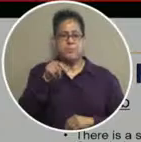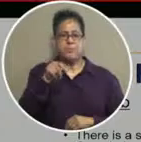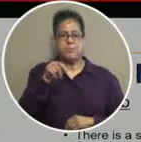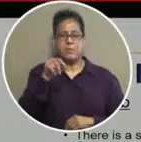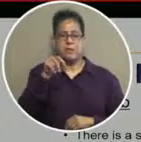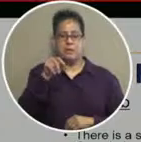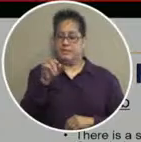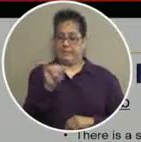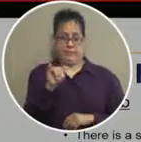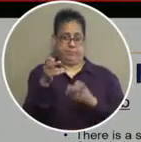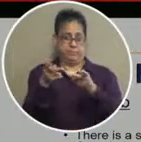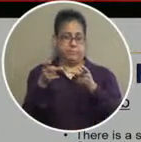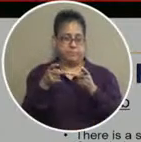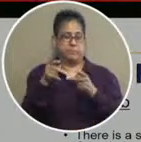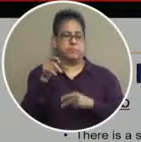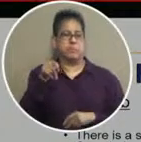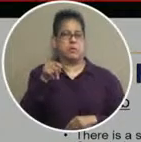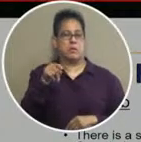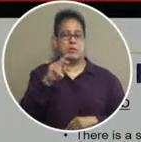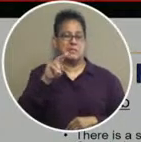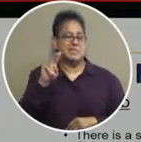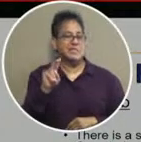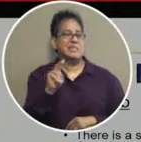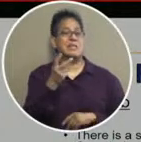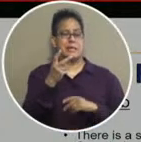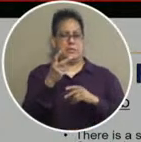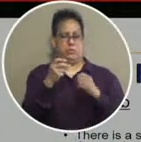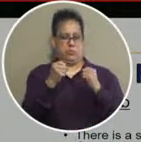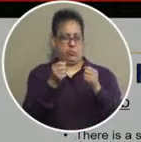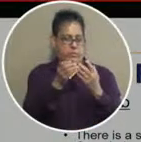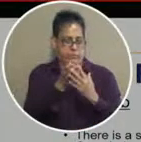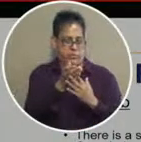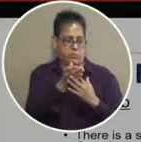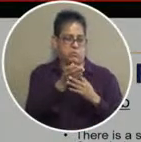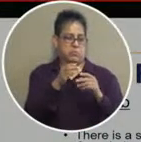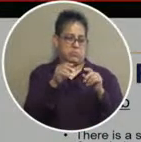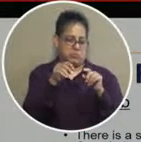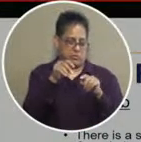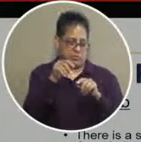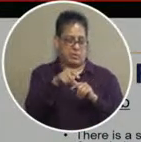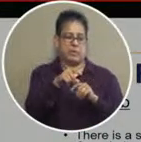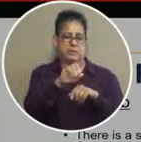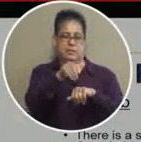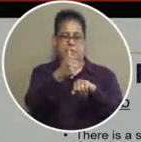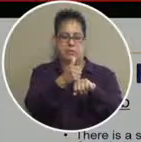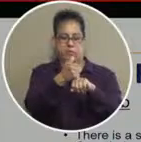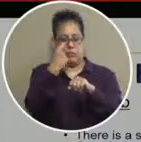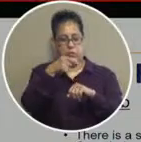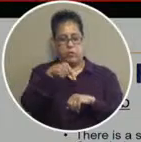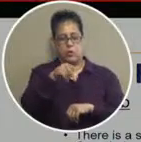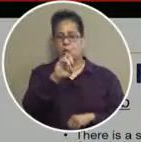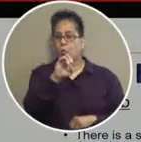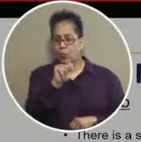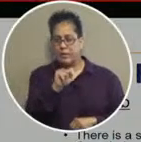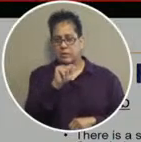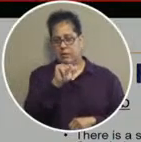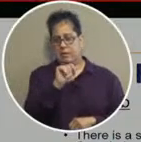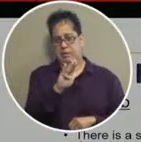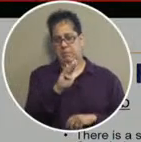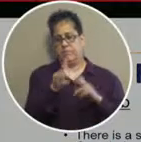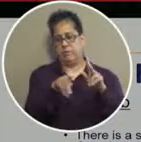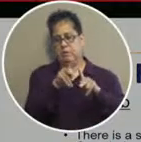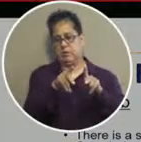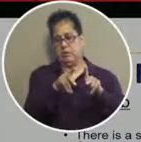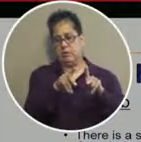At that same location, there is a second drive-through location that is set up for Quest Lab clients. And